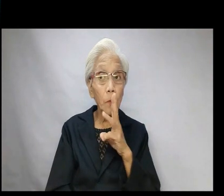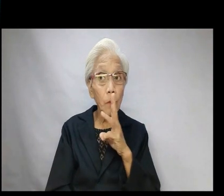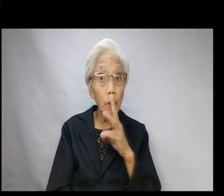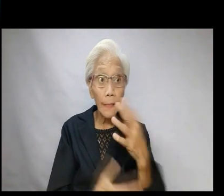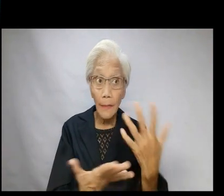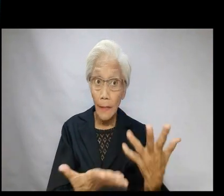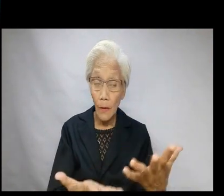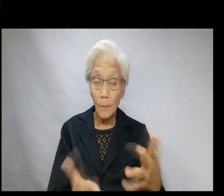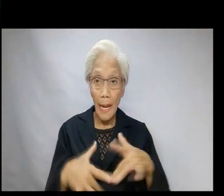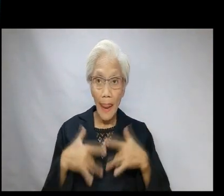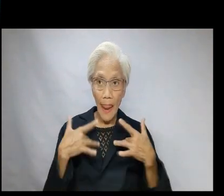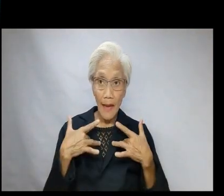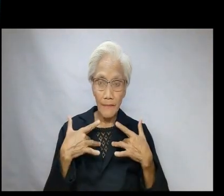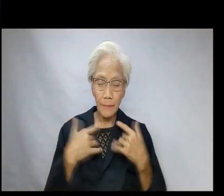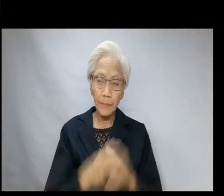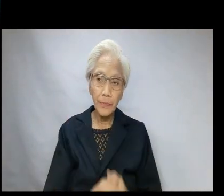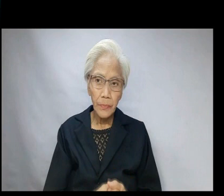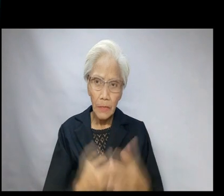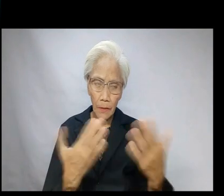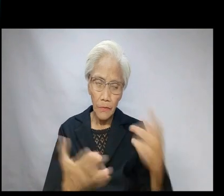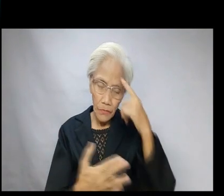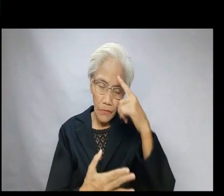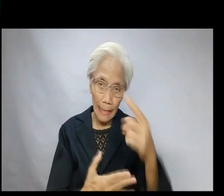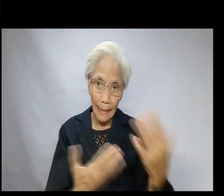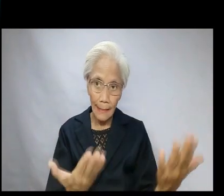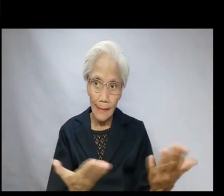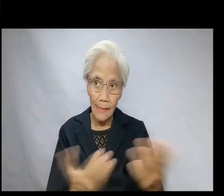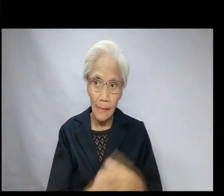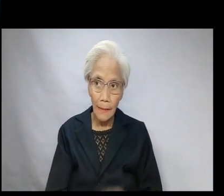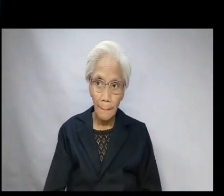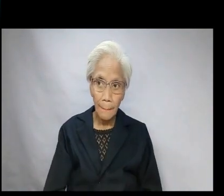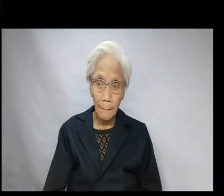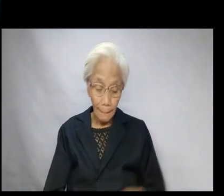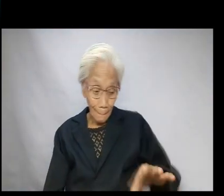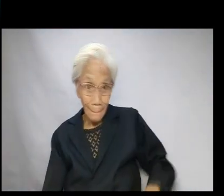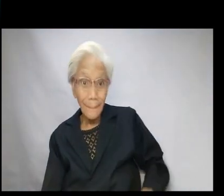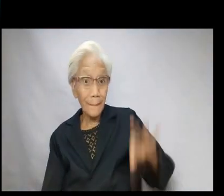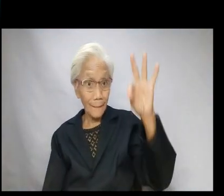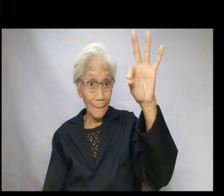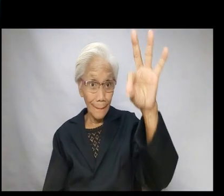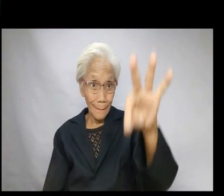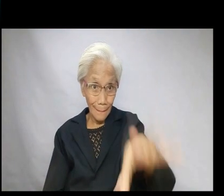is Jesus' water of life prescription number two for this hyperdipsic thirst?